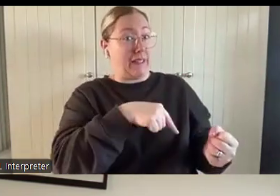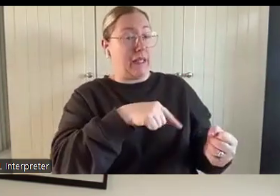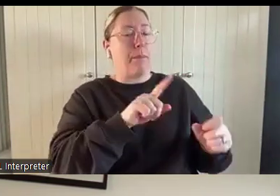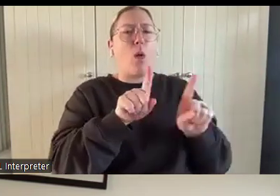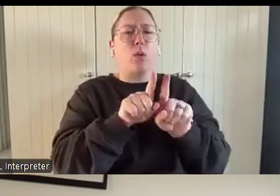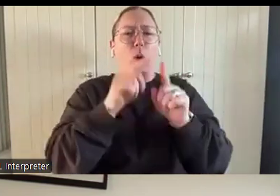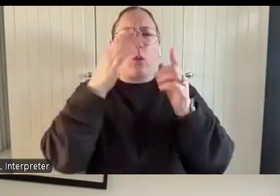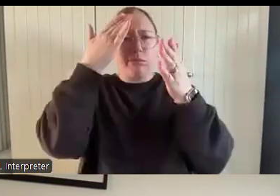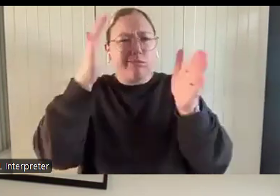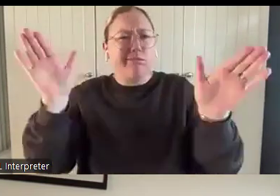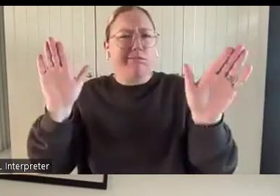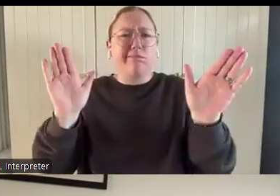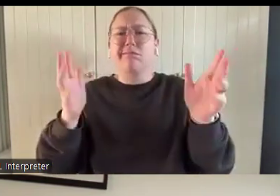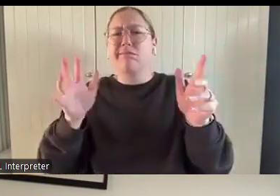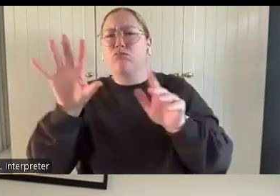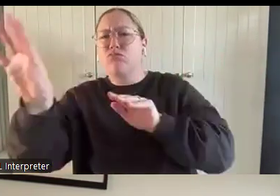aren't currently reaching.